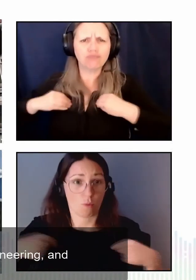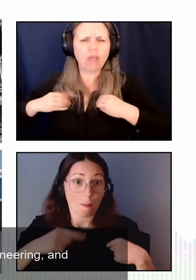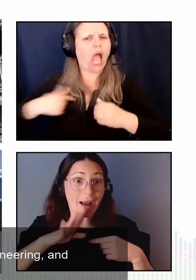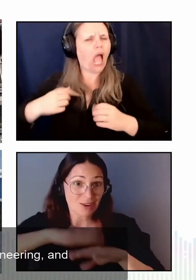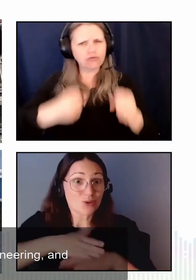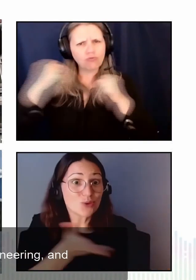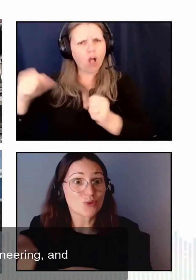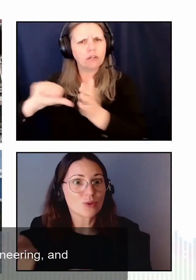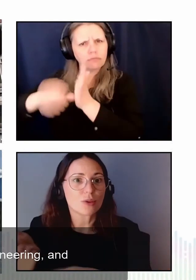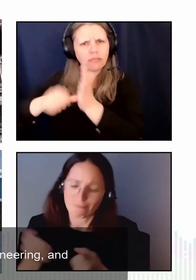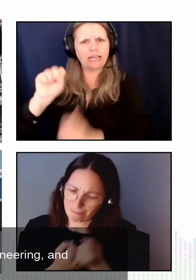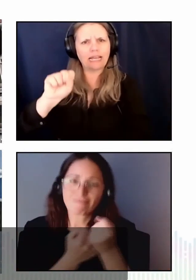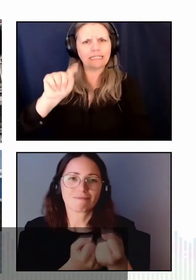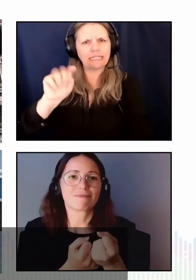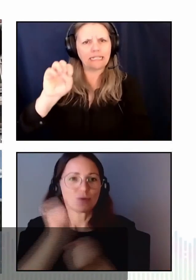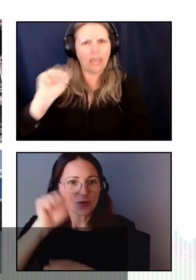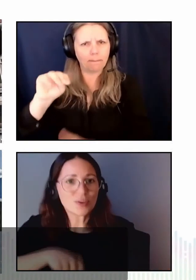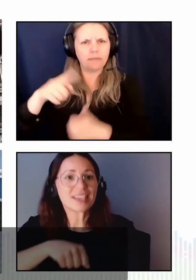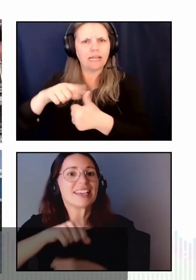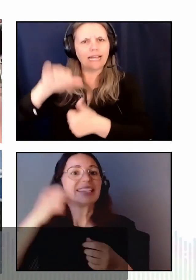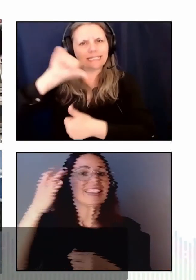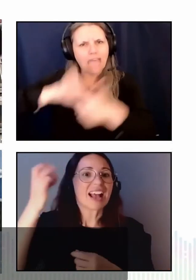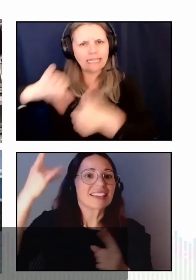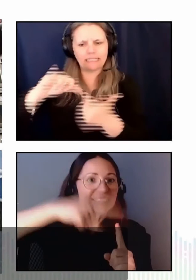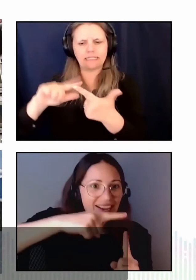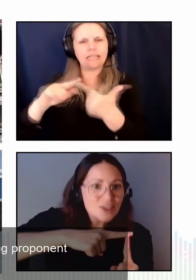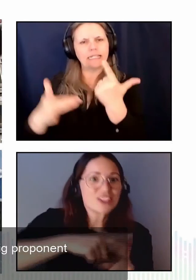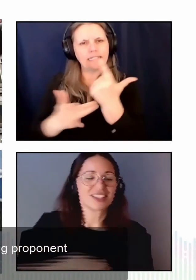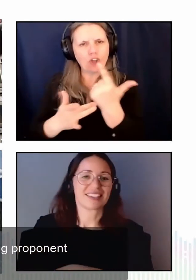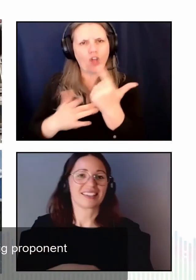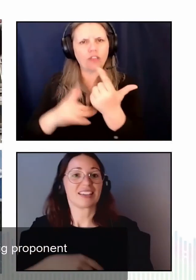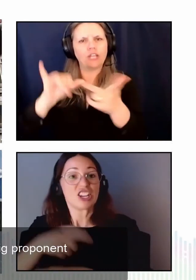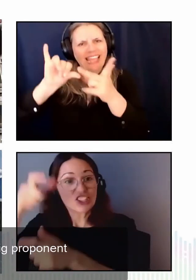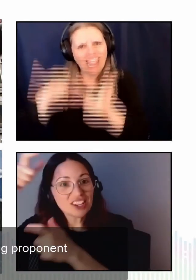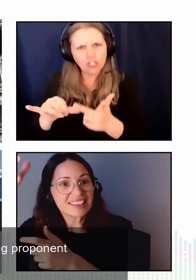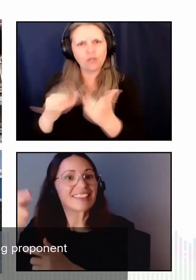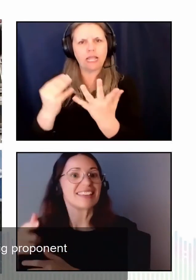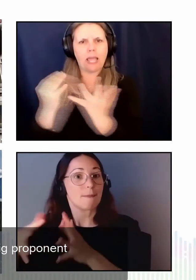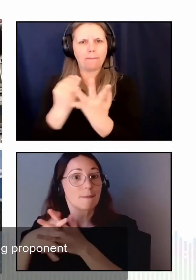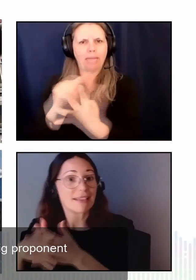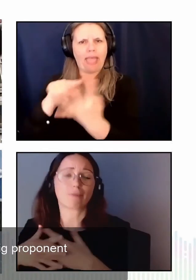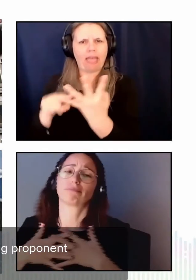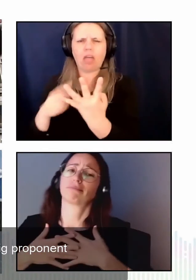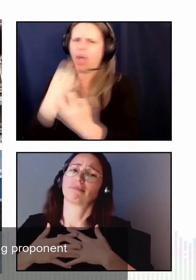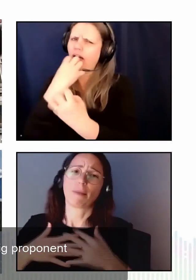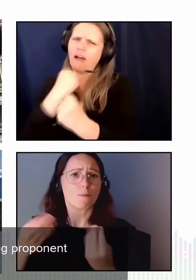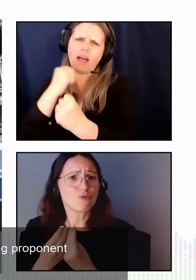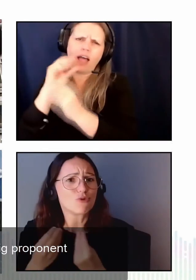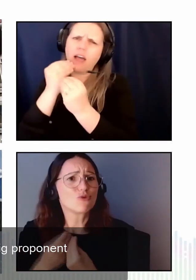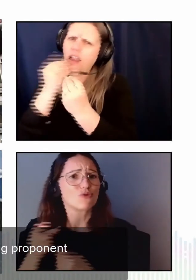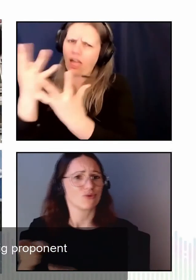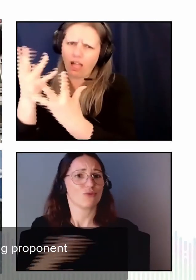energy, engineering, and math. I love that part of it, and I'll tell you why. But I'm also a